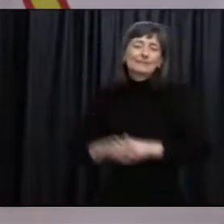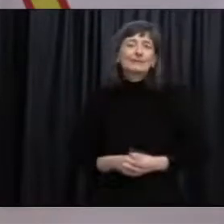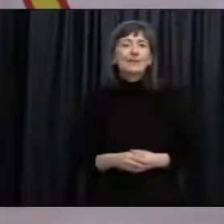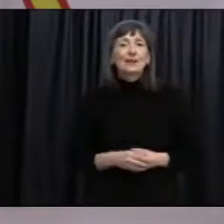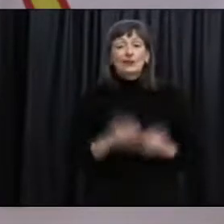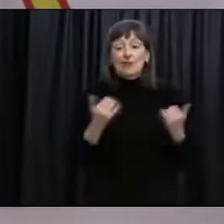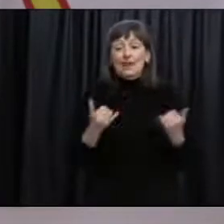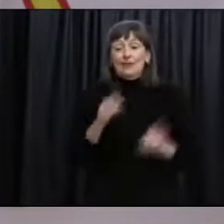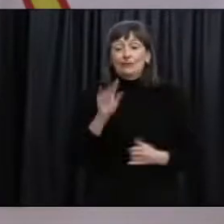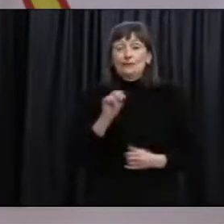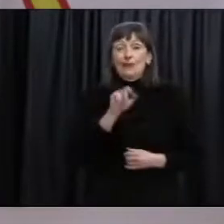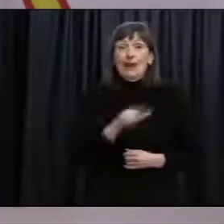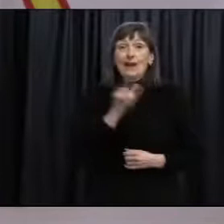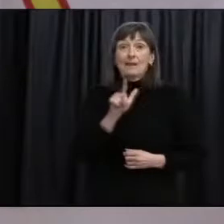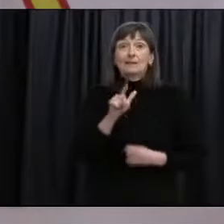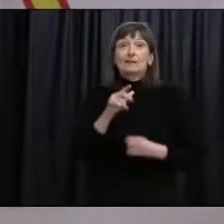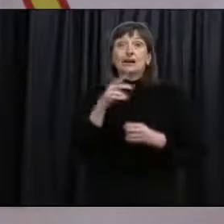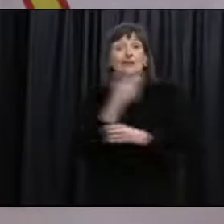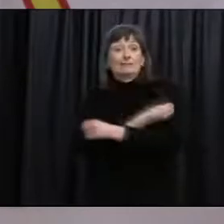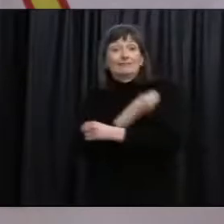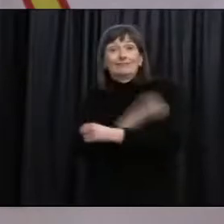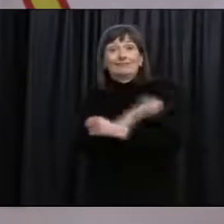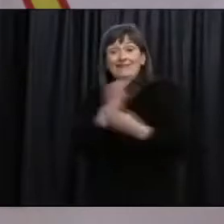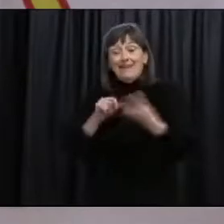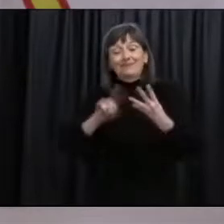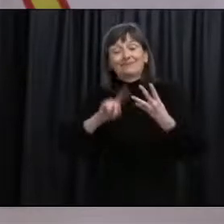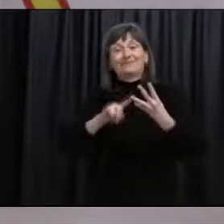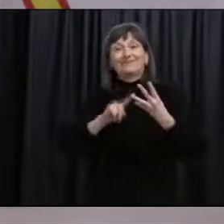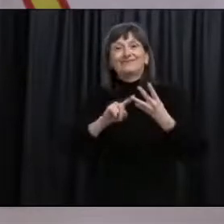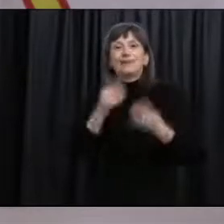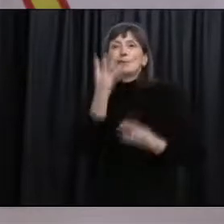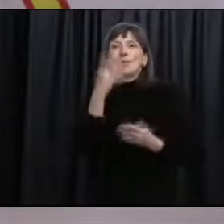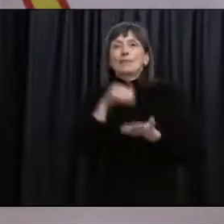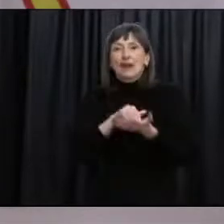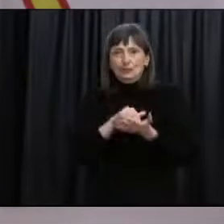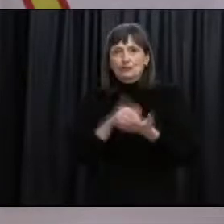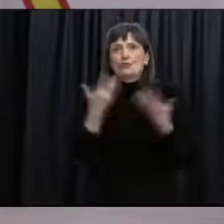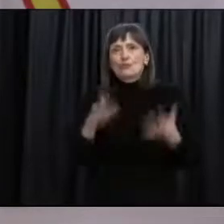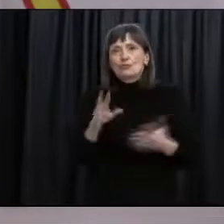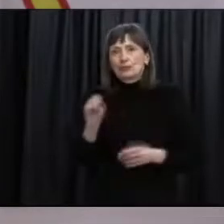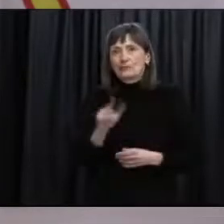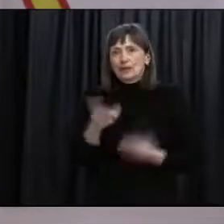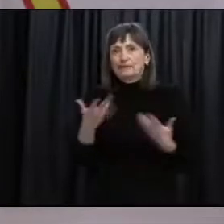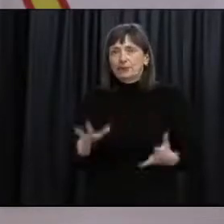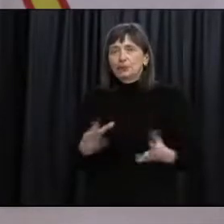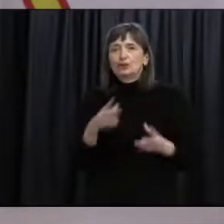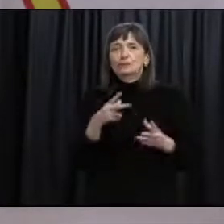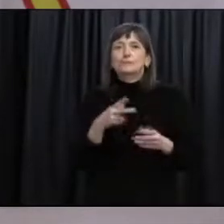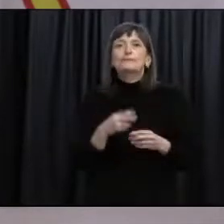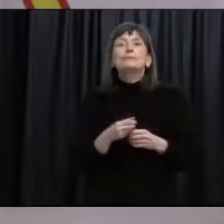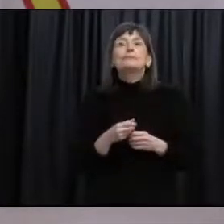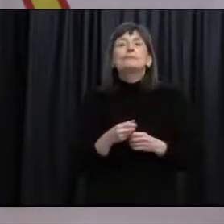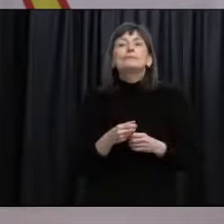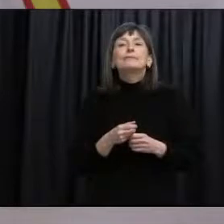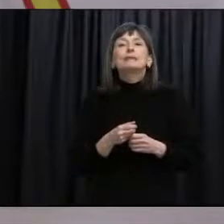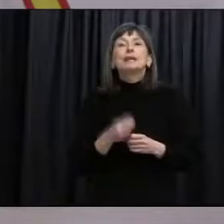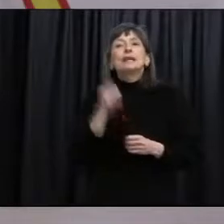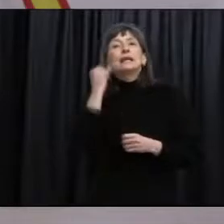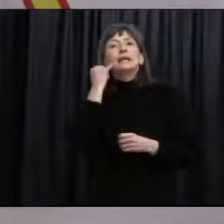have been administered in our province, and information for those individuals regarding VIPIT will be provided today through